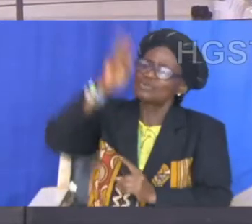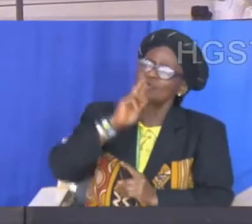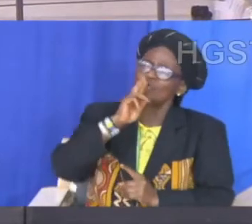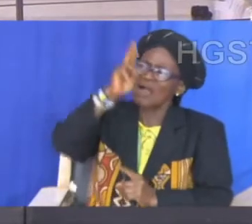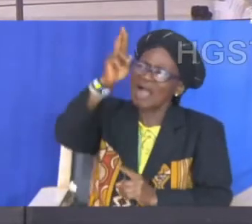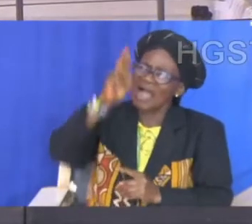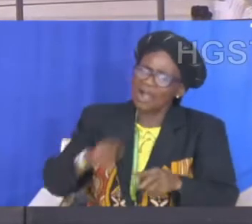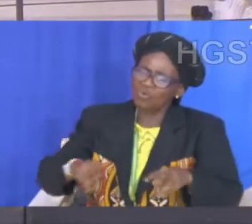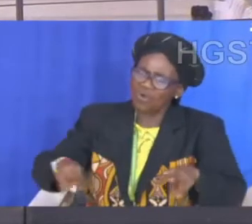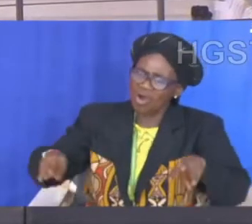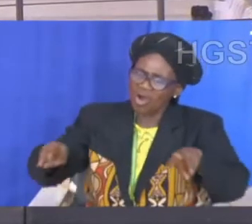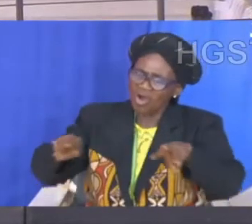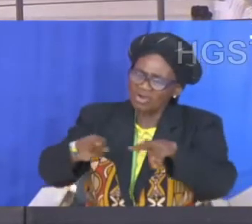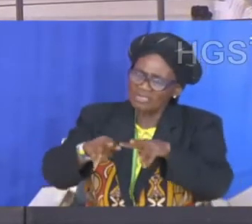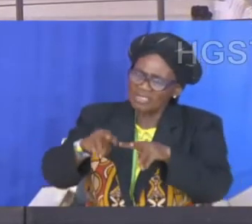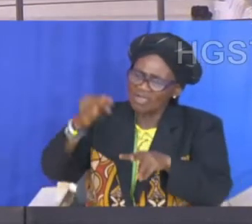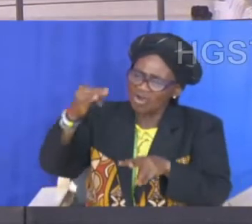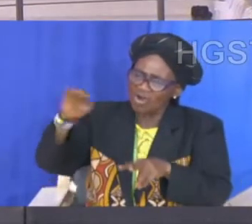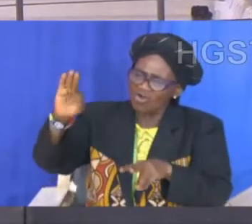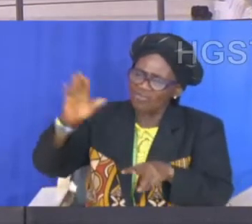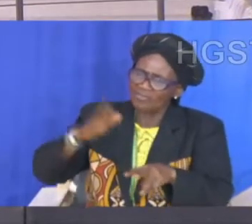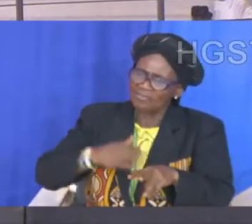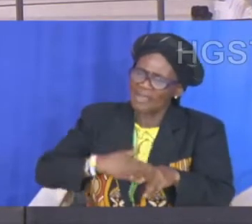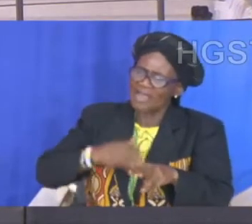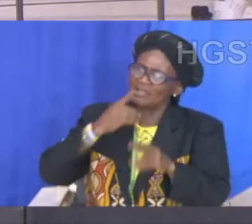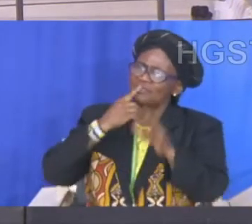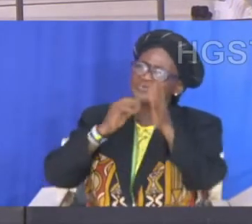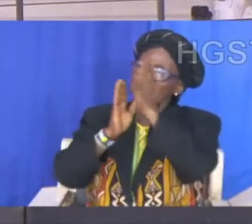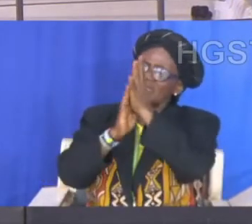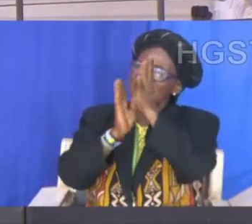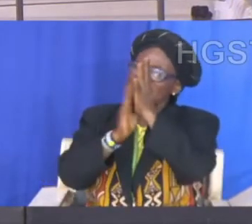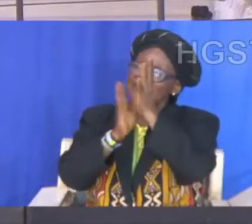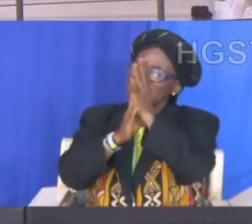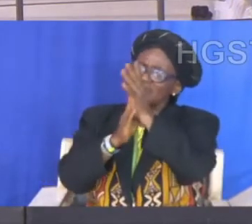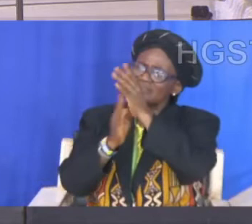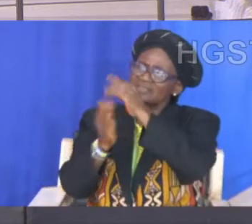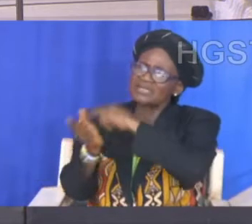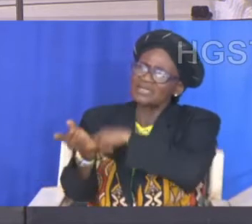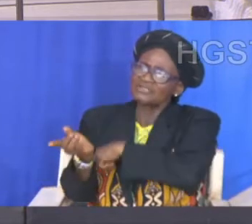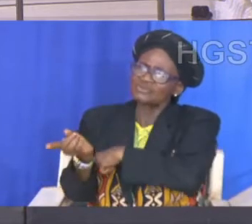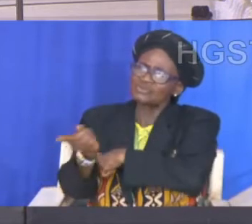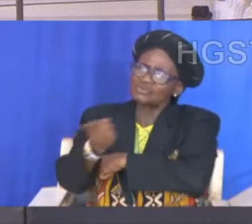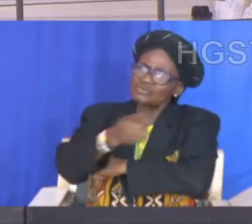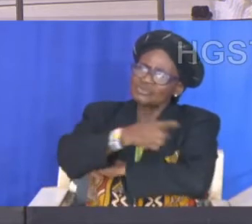today. You are worthy of my praises